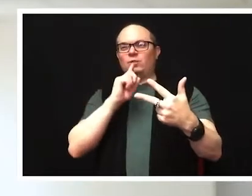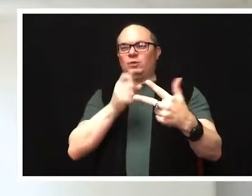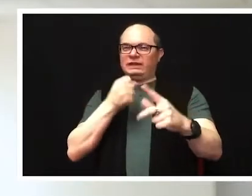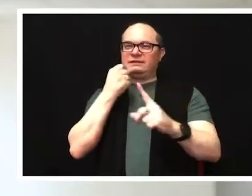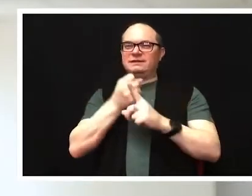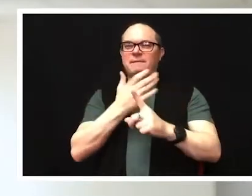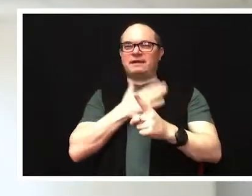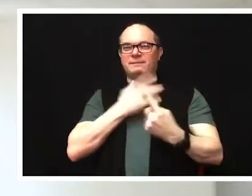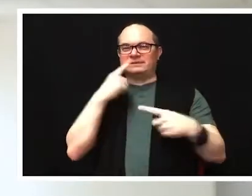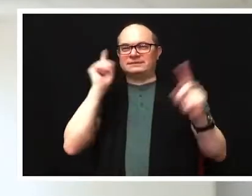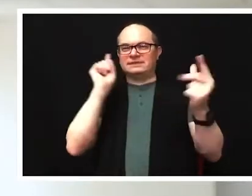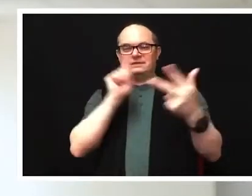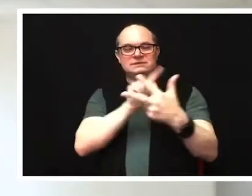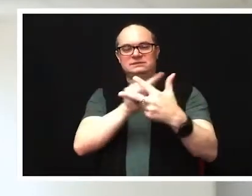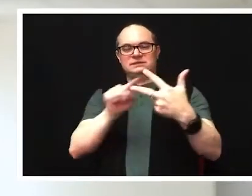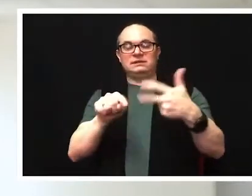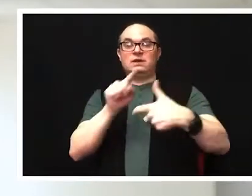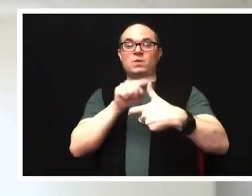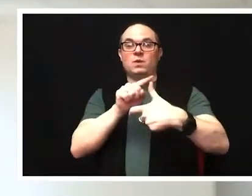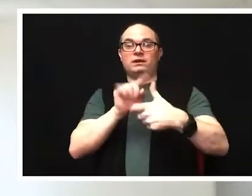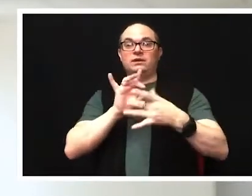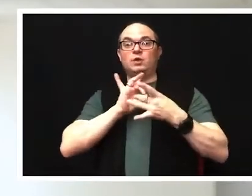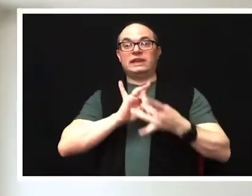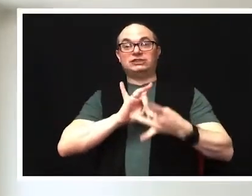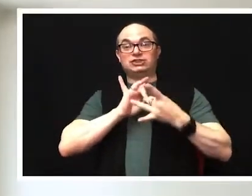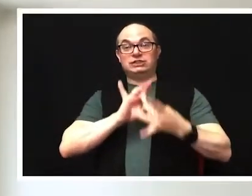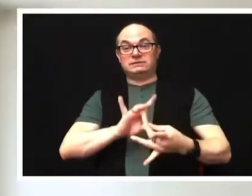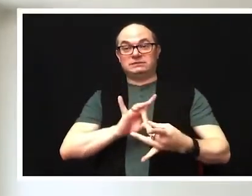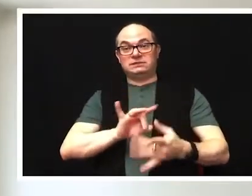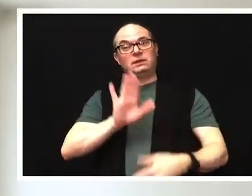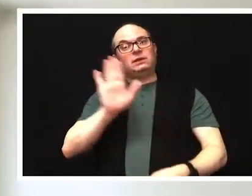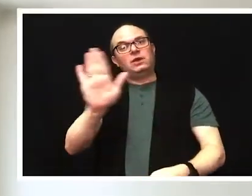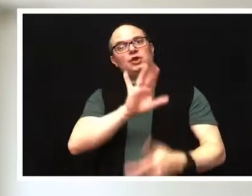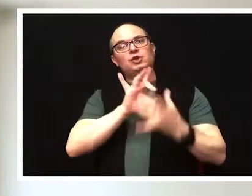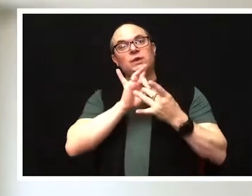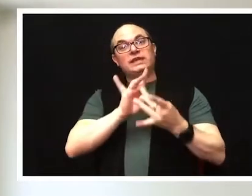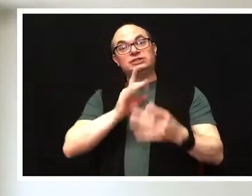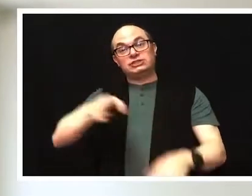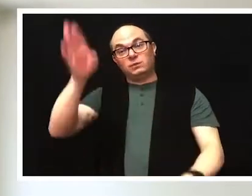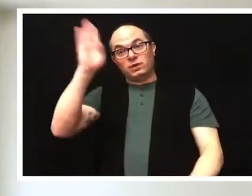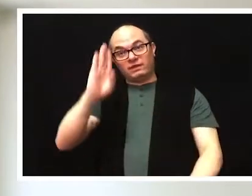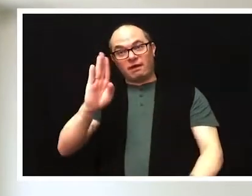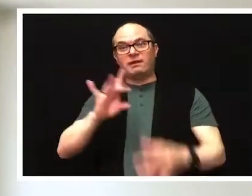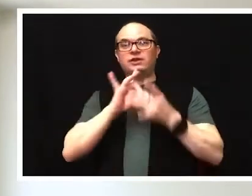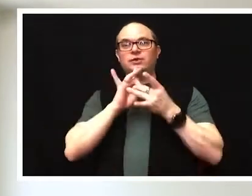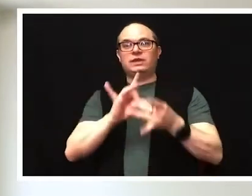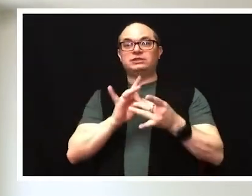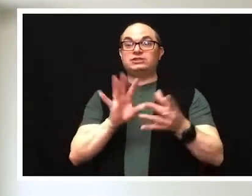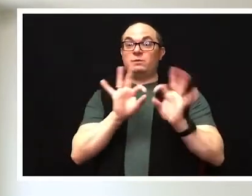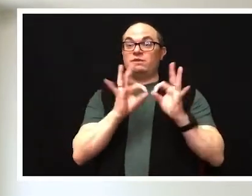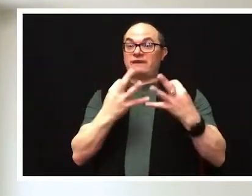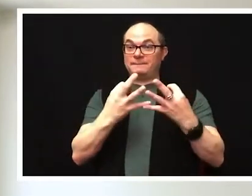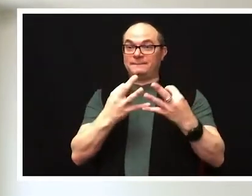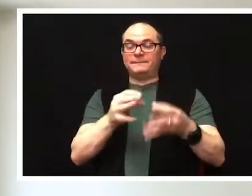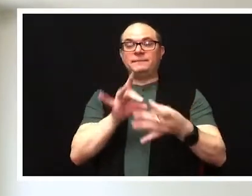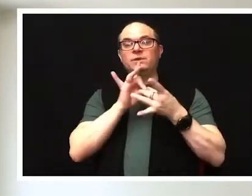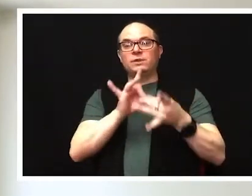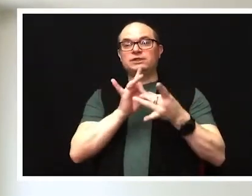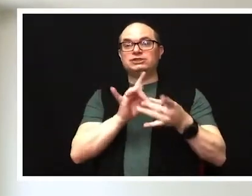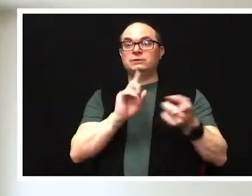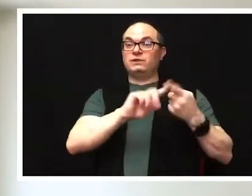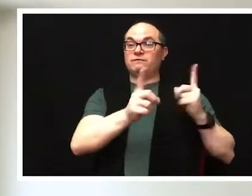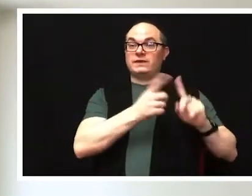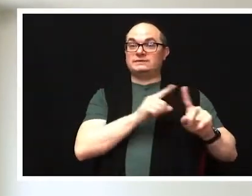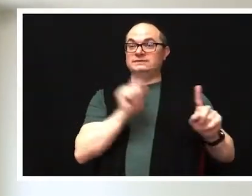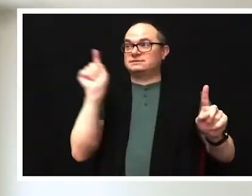course of my success. 1, relationships. Your relationship with God, your relationships with your family, and your relationships